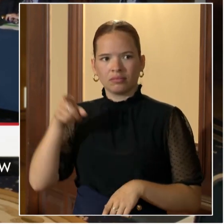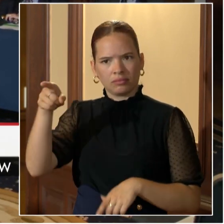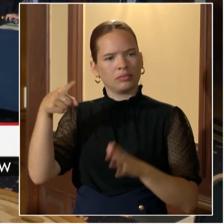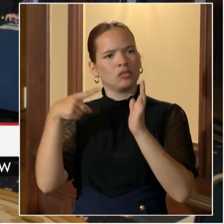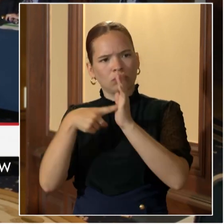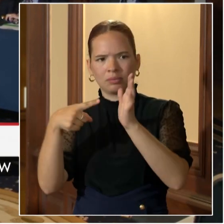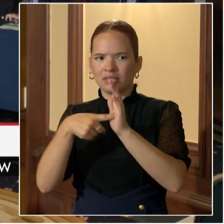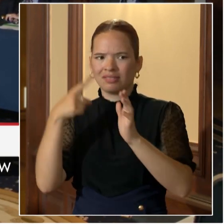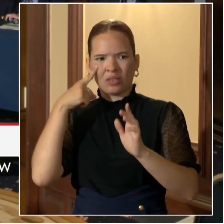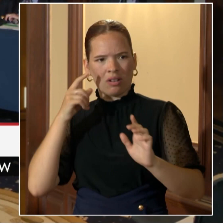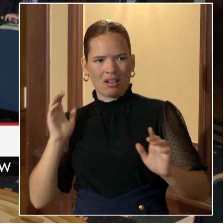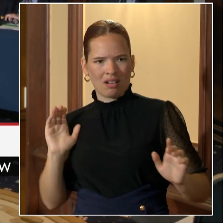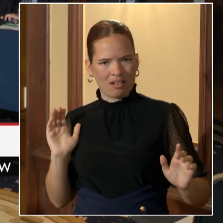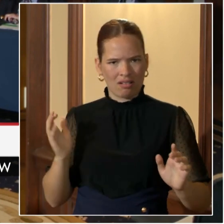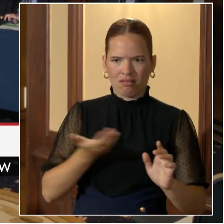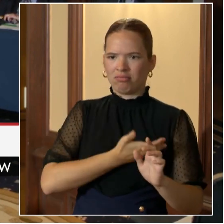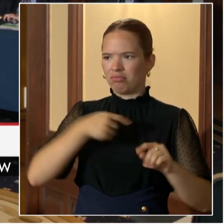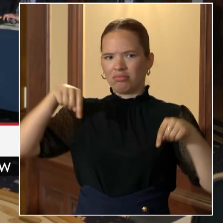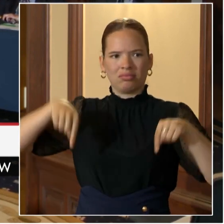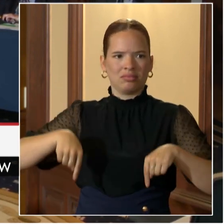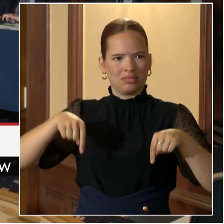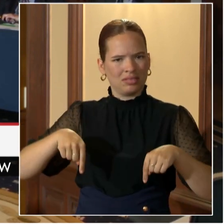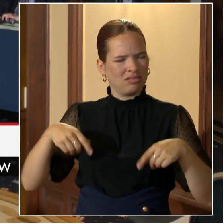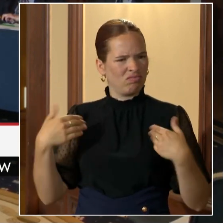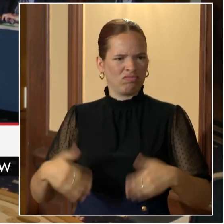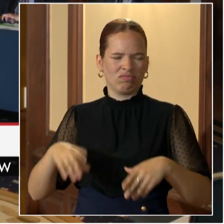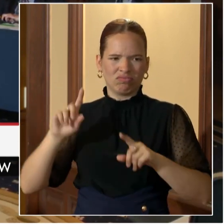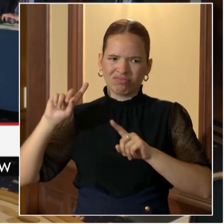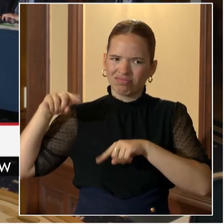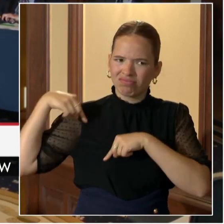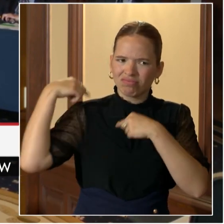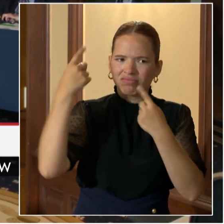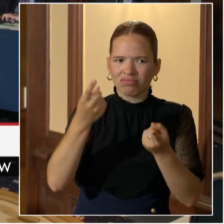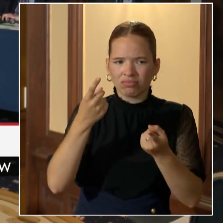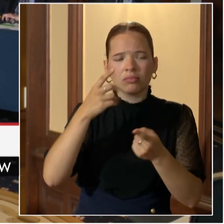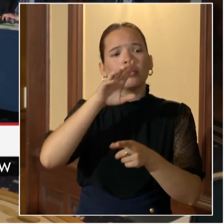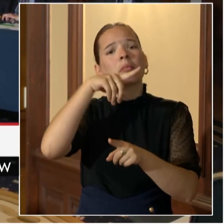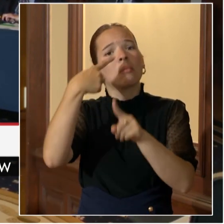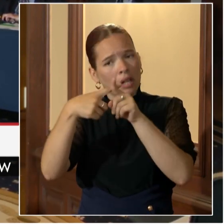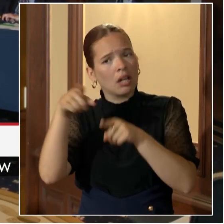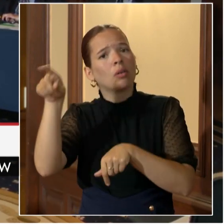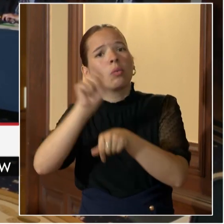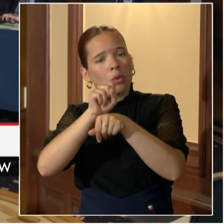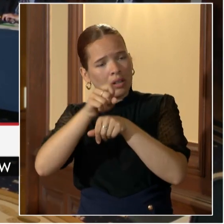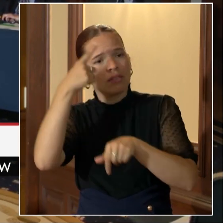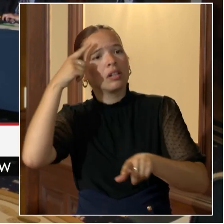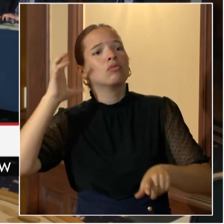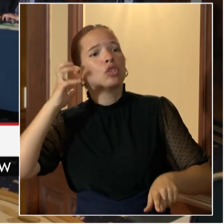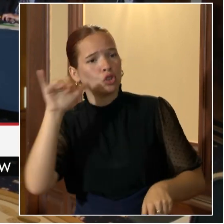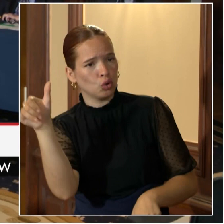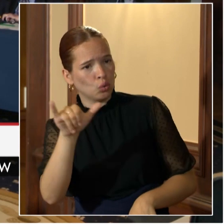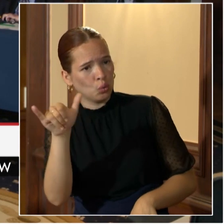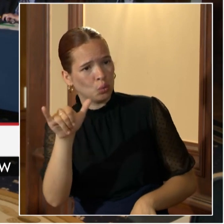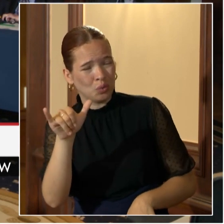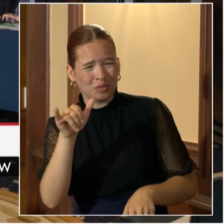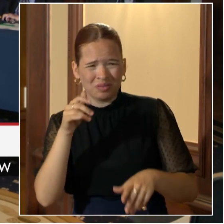They work together. Yes, she does work for the radio show, but there is no such thing as individual staff or individual members.